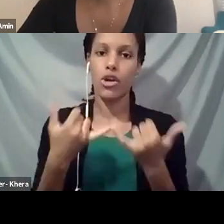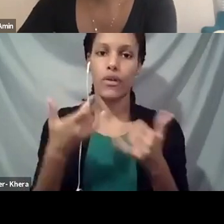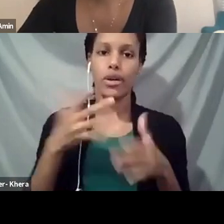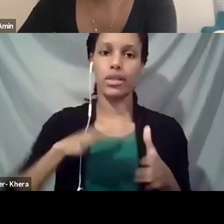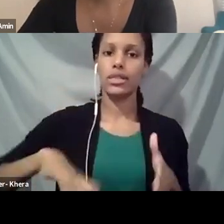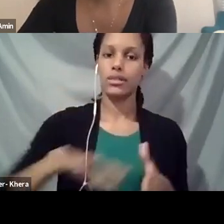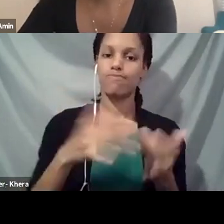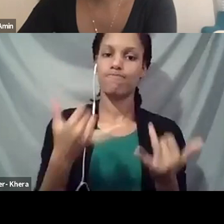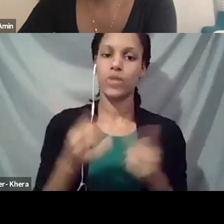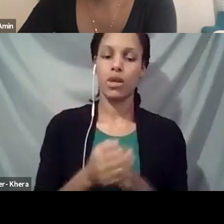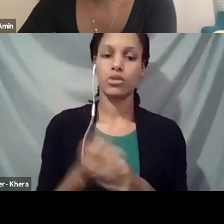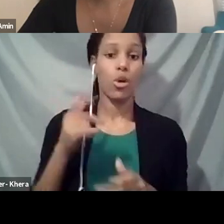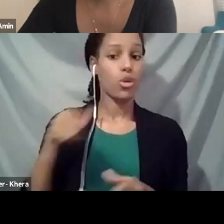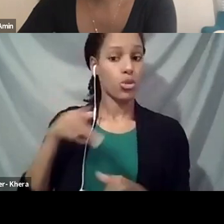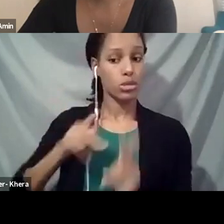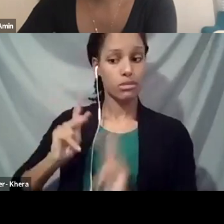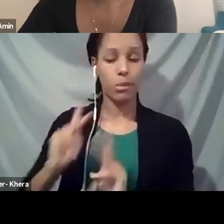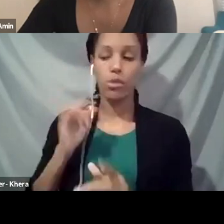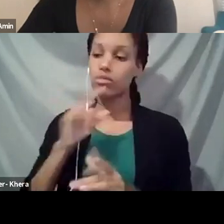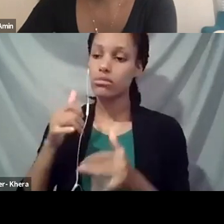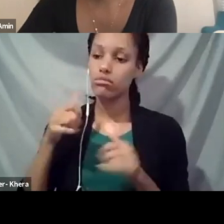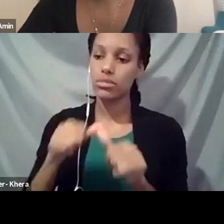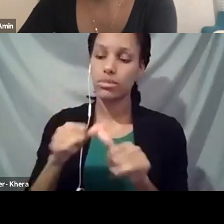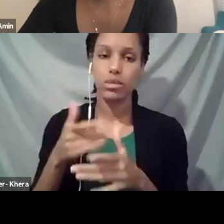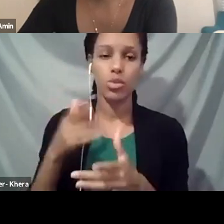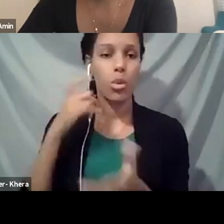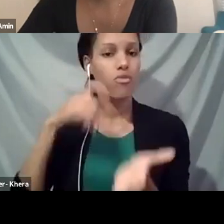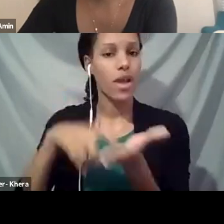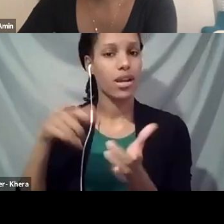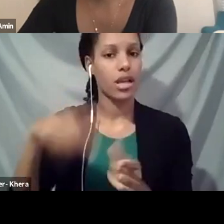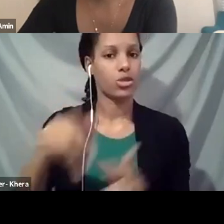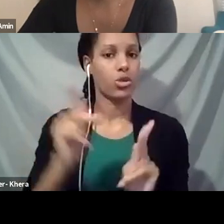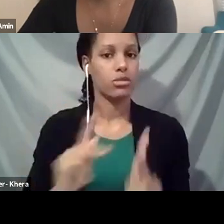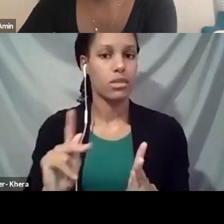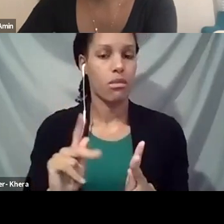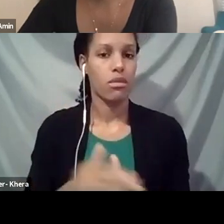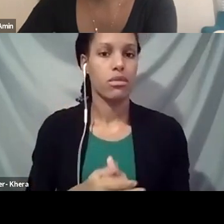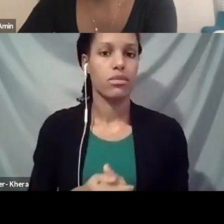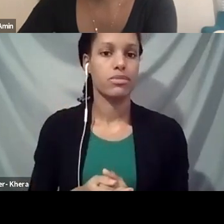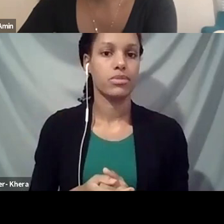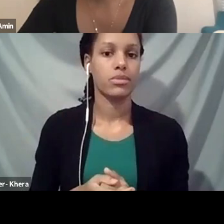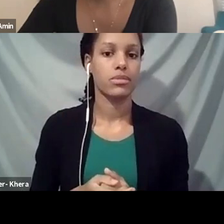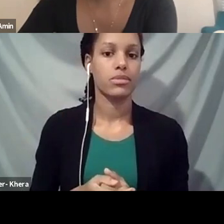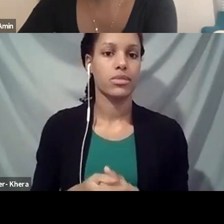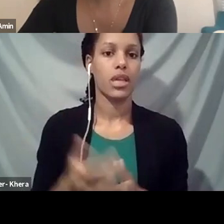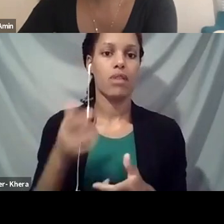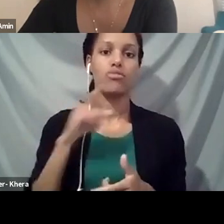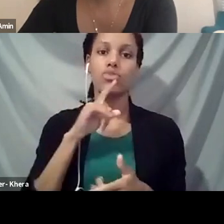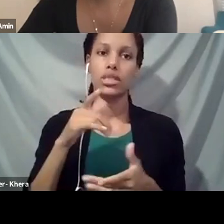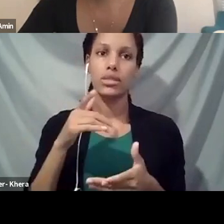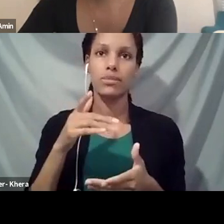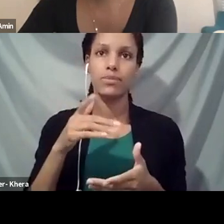been here since time immemorial, and to recognize that we must continue to build our solidarity and kinship with the